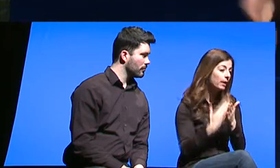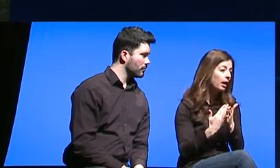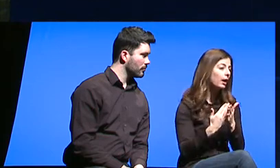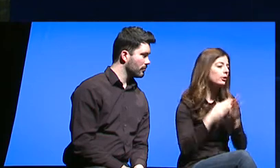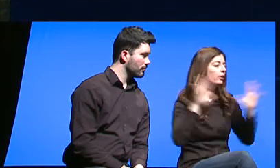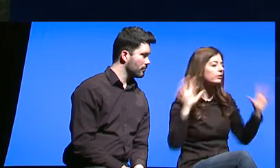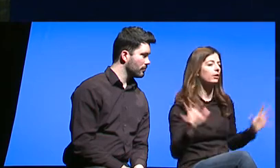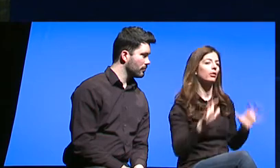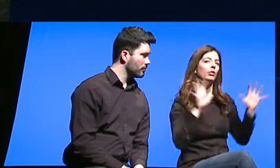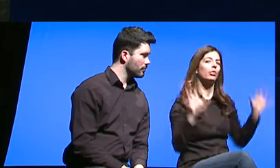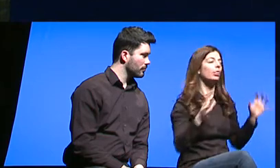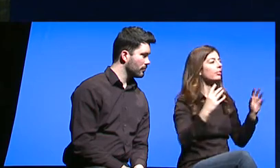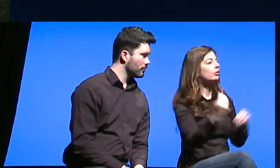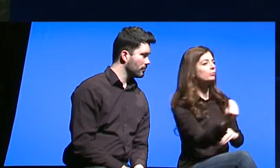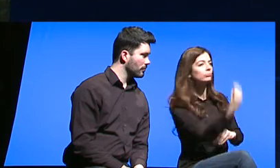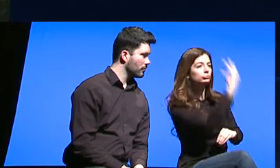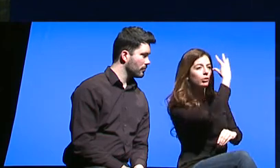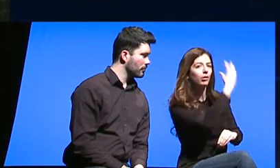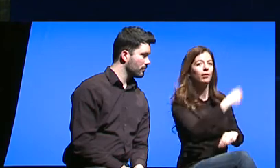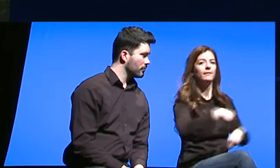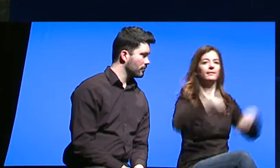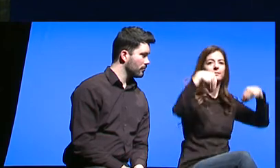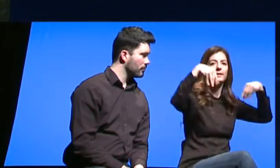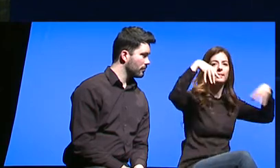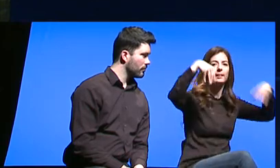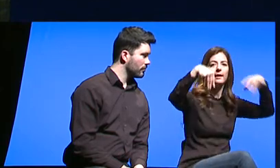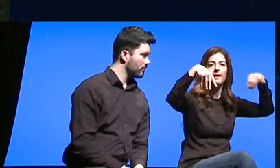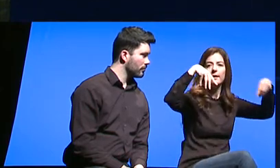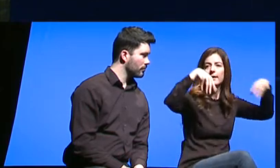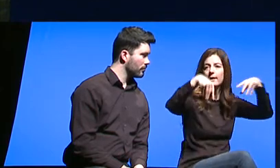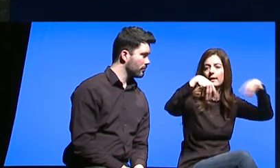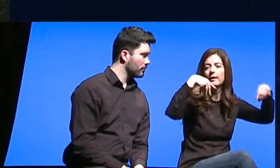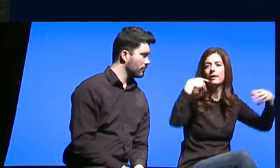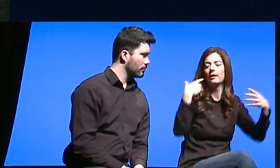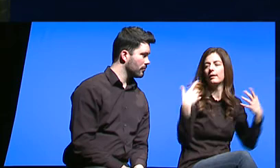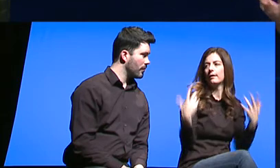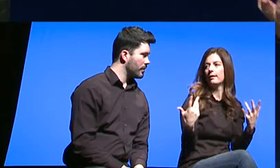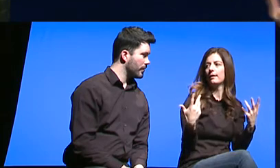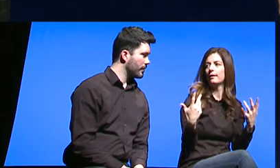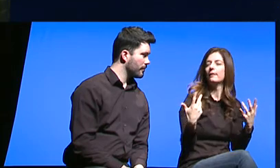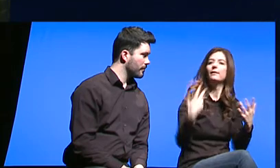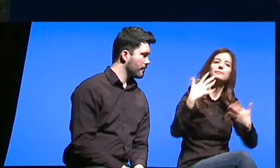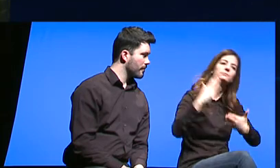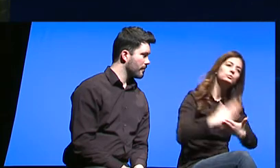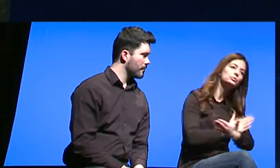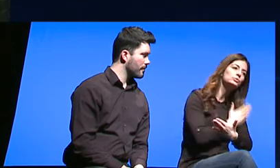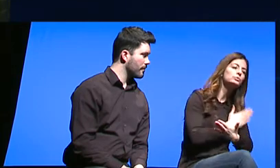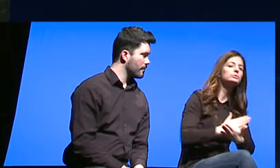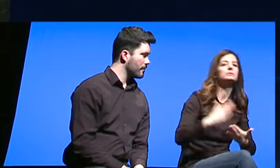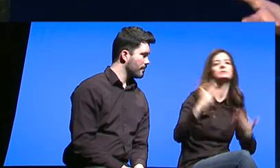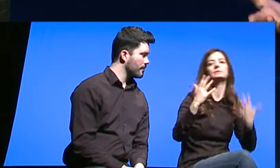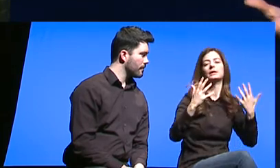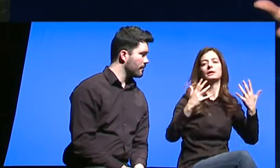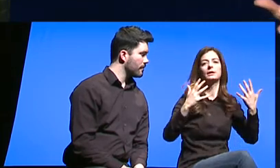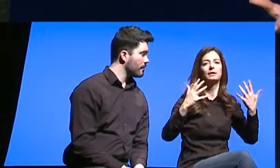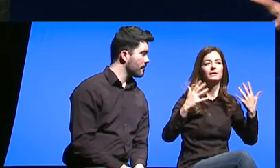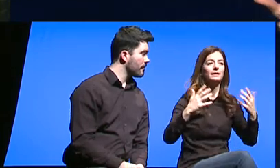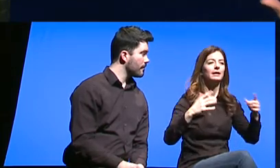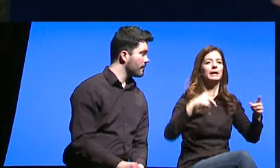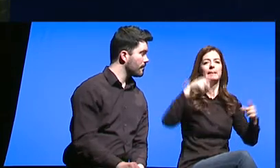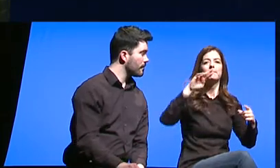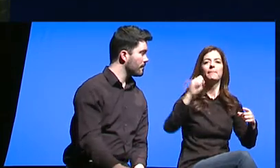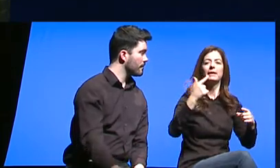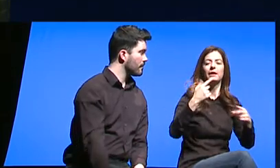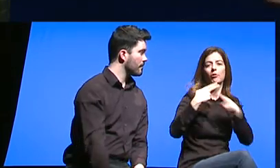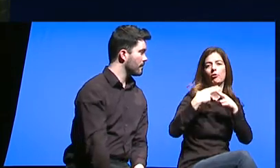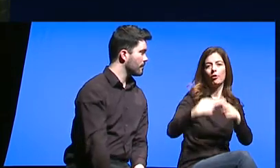that are included, the projections, the lighting, the score, and the voices, you know, and Ping calls it a seated opera for the spoken words.